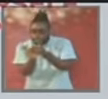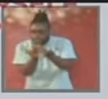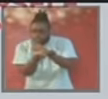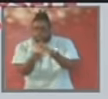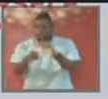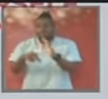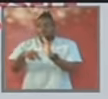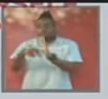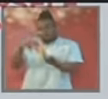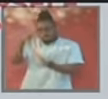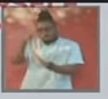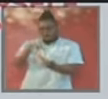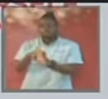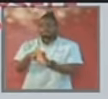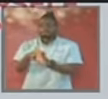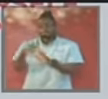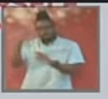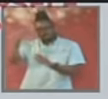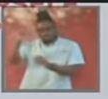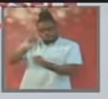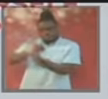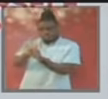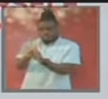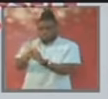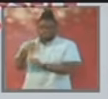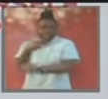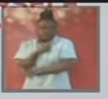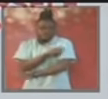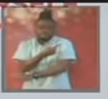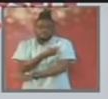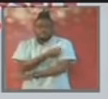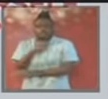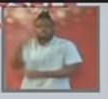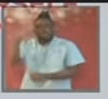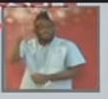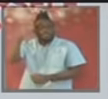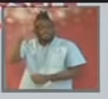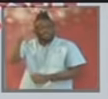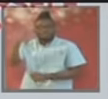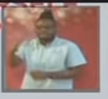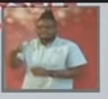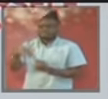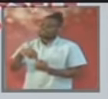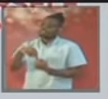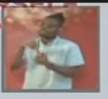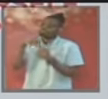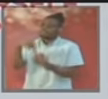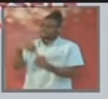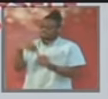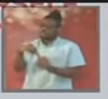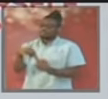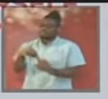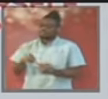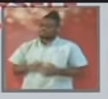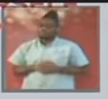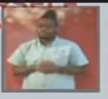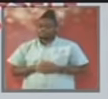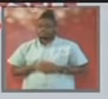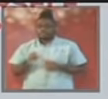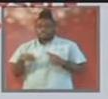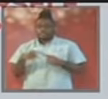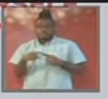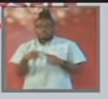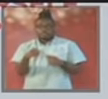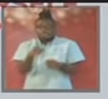the COVID-19 vaccine, especially as it refers to cold chain